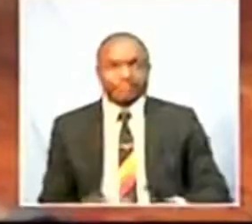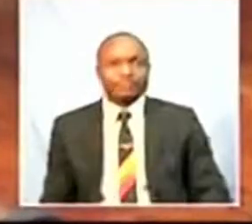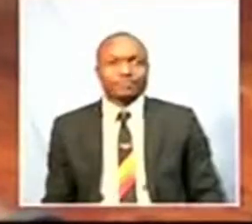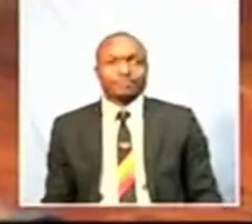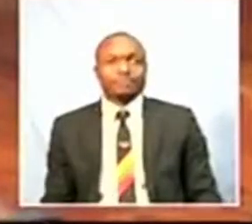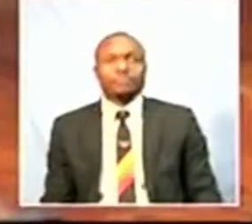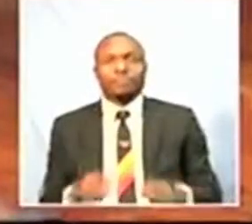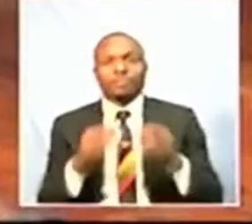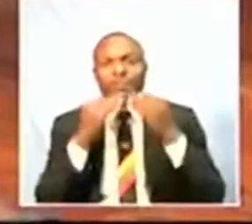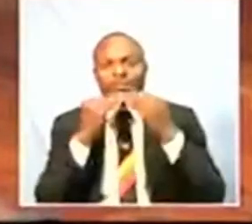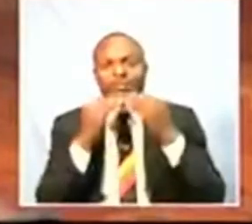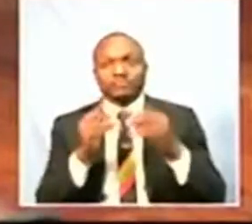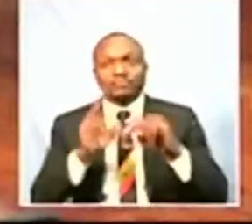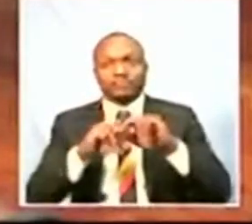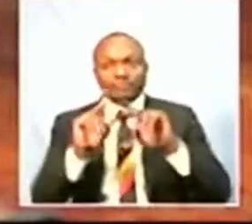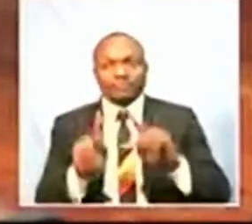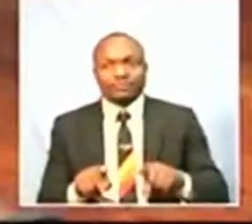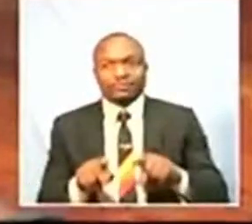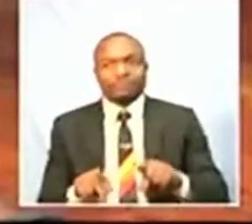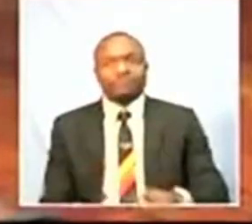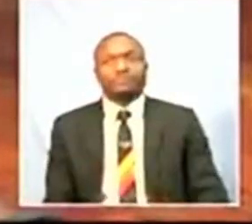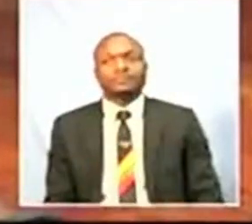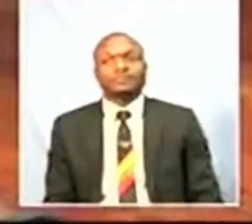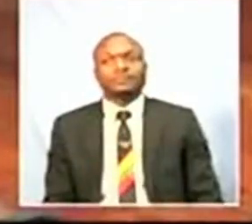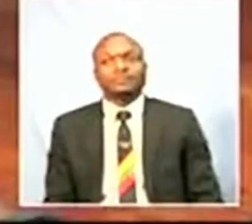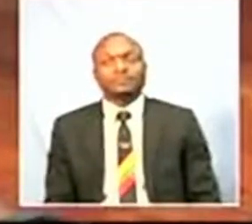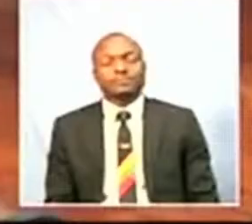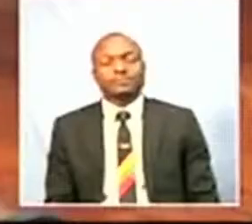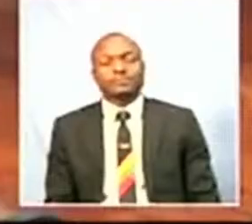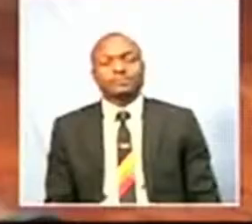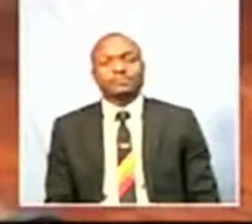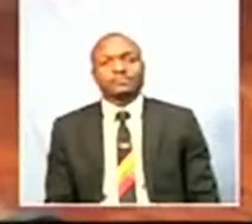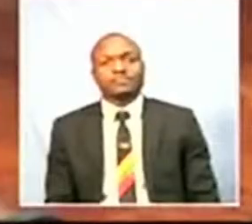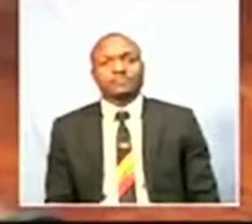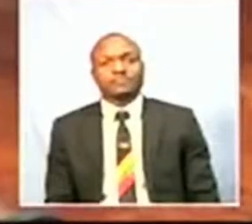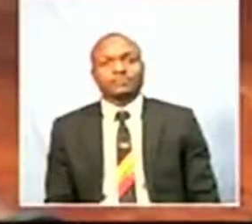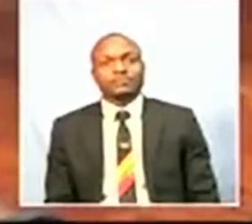Thank you, Chair. I'll seek the indulgence of Director Planning.